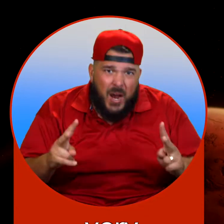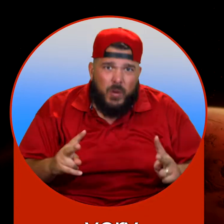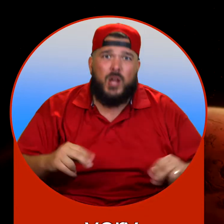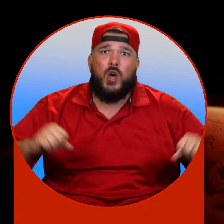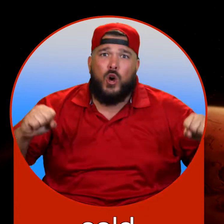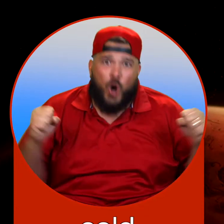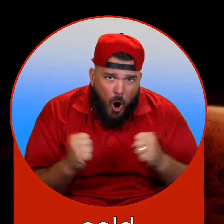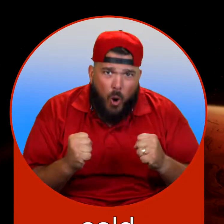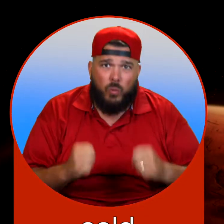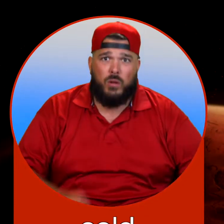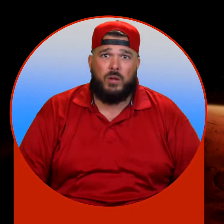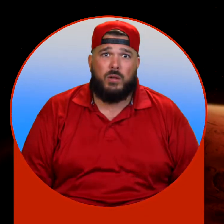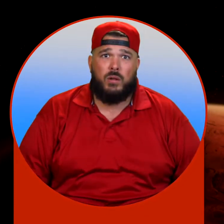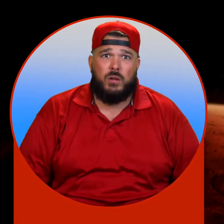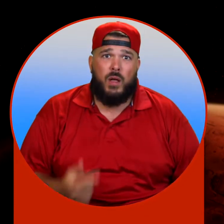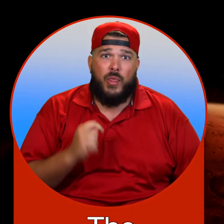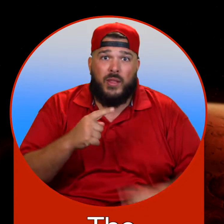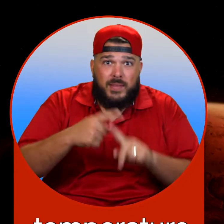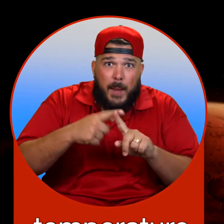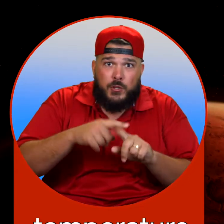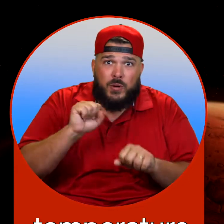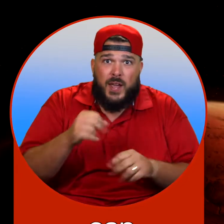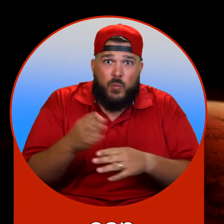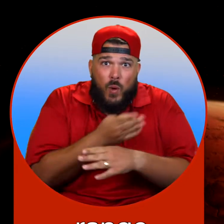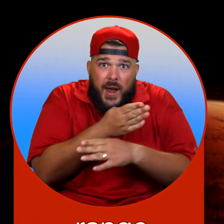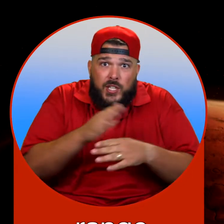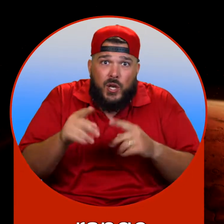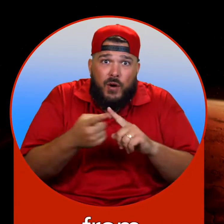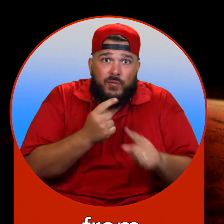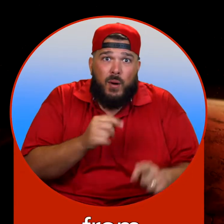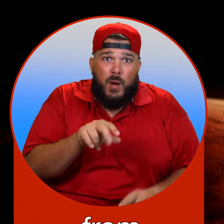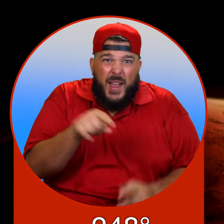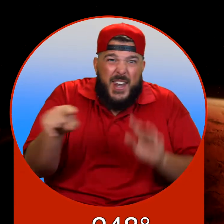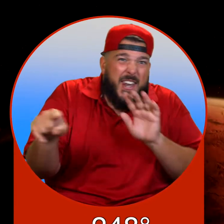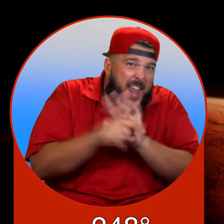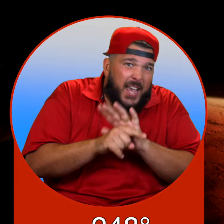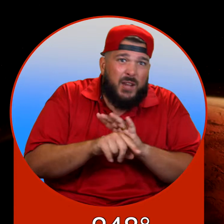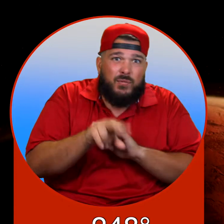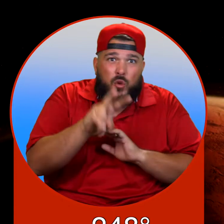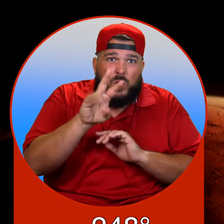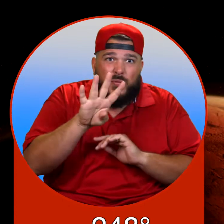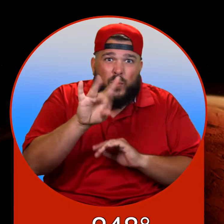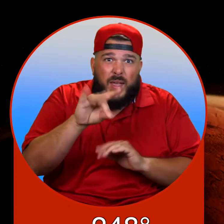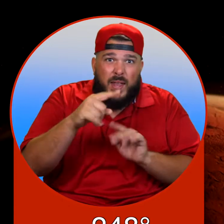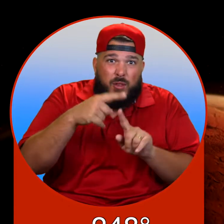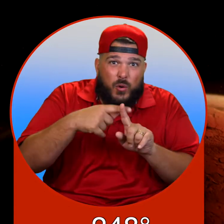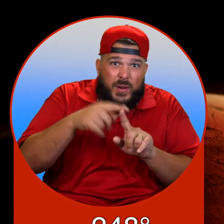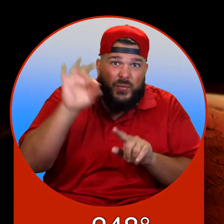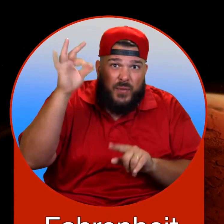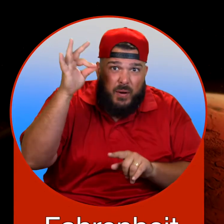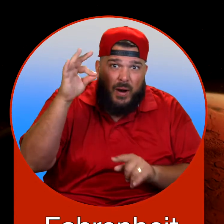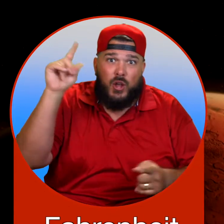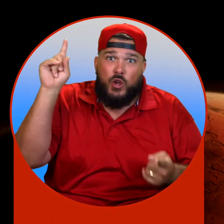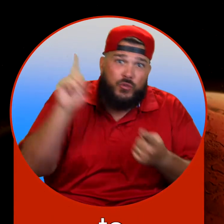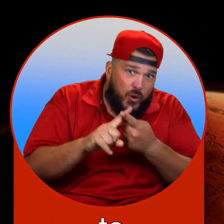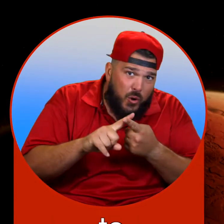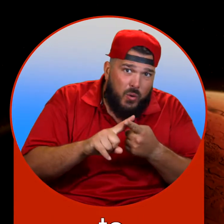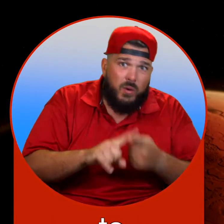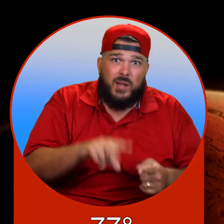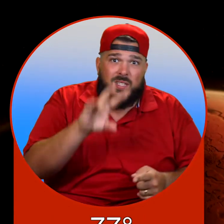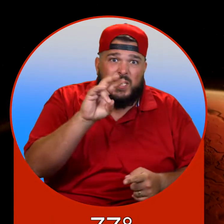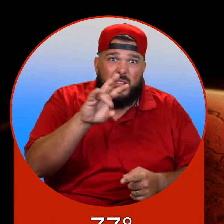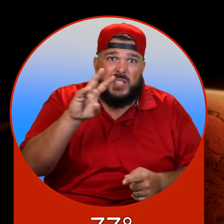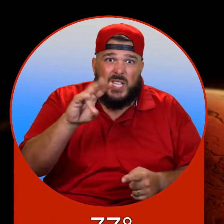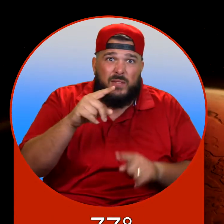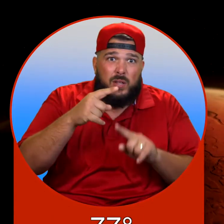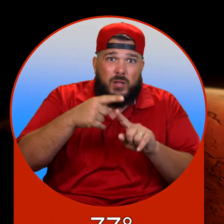is very cold. The temperature can range from negative 248 degrees Fahrenheit to